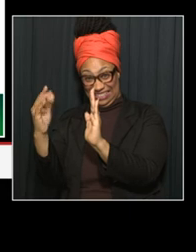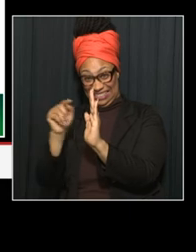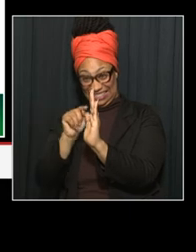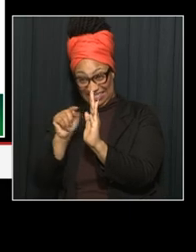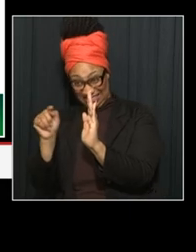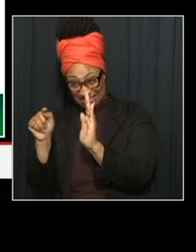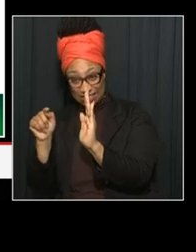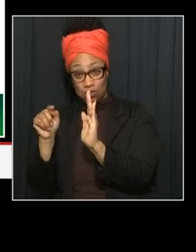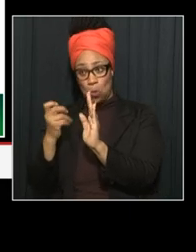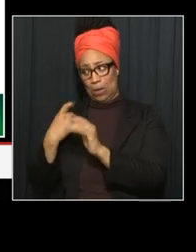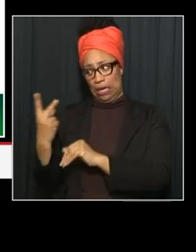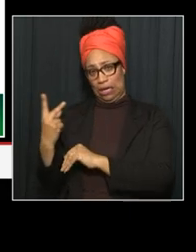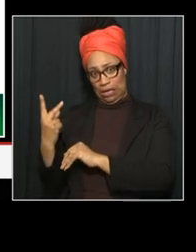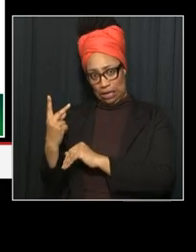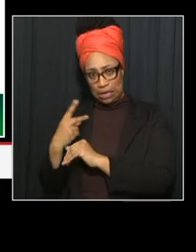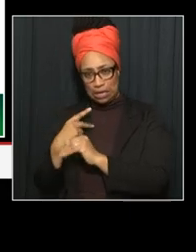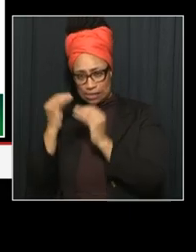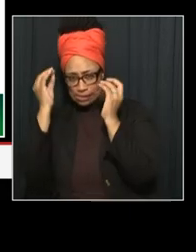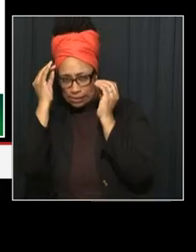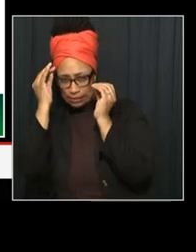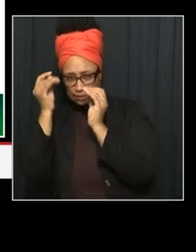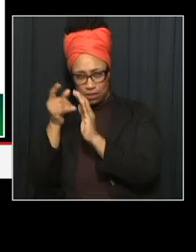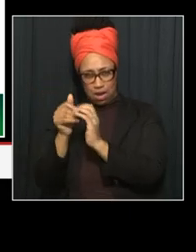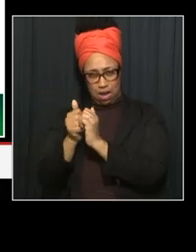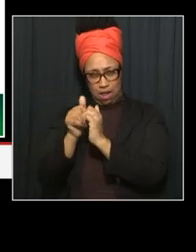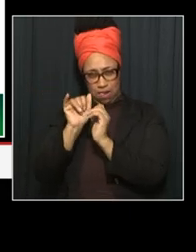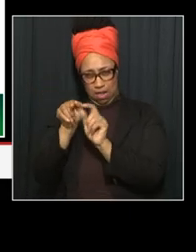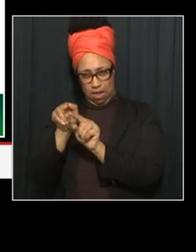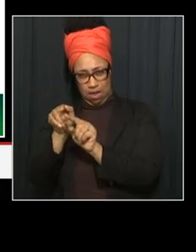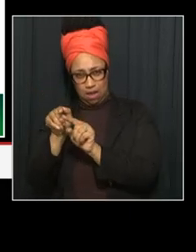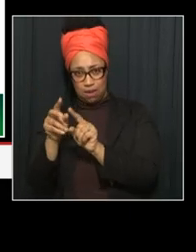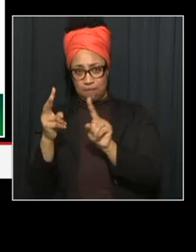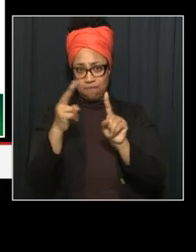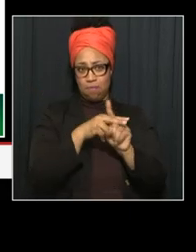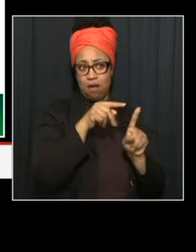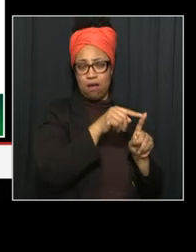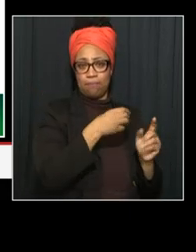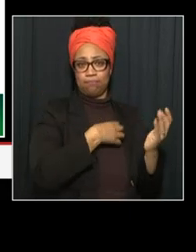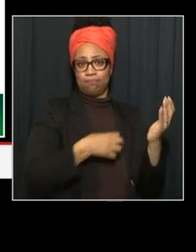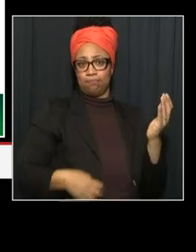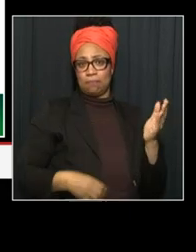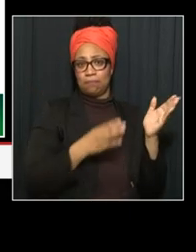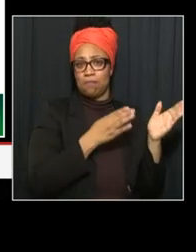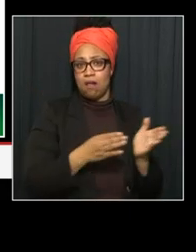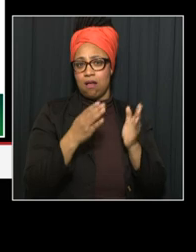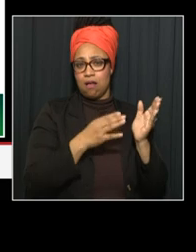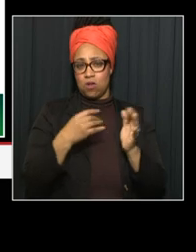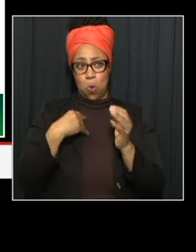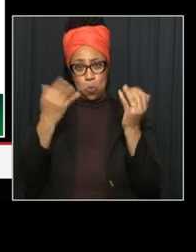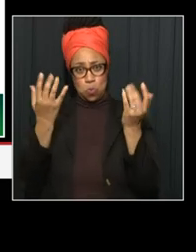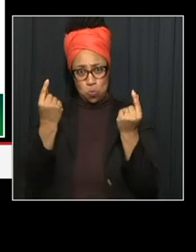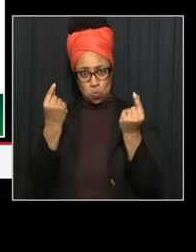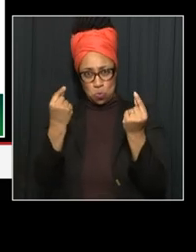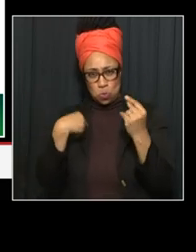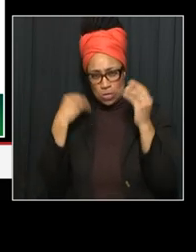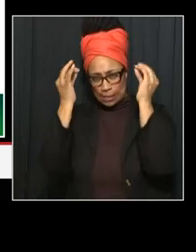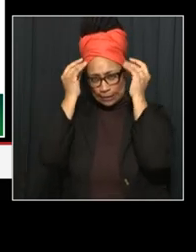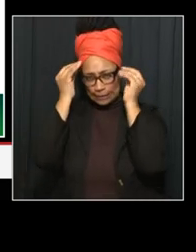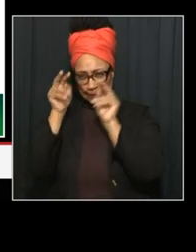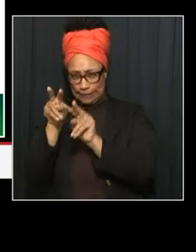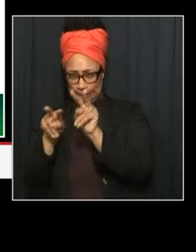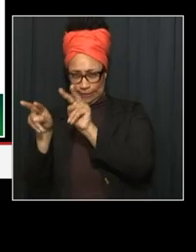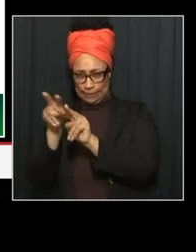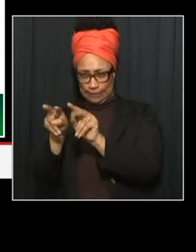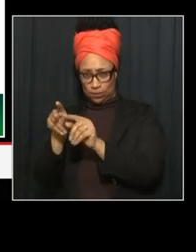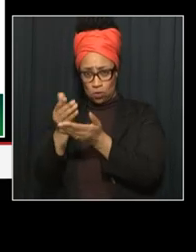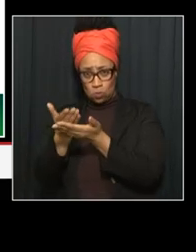for formulation. And what that looks at is really looking at some fundamental questions about how to best use resources that are limited, that will go